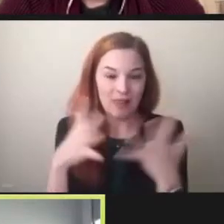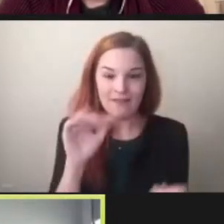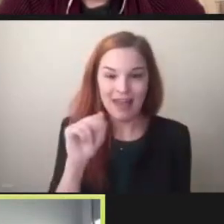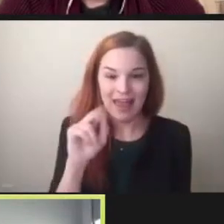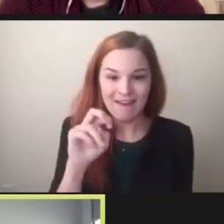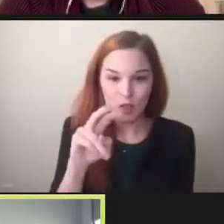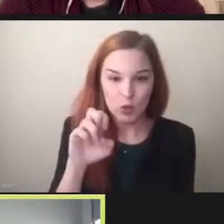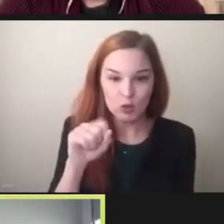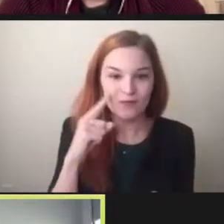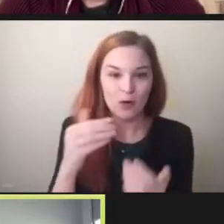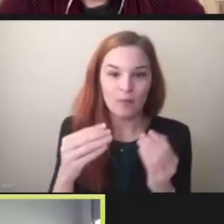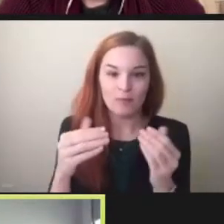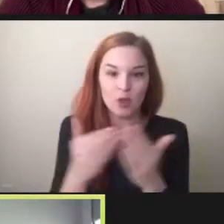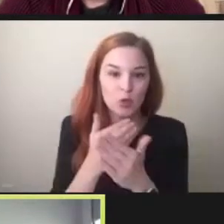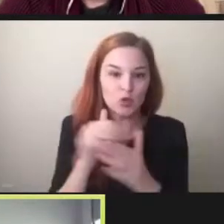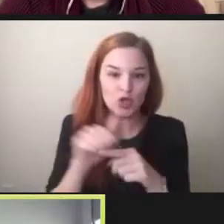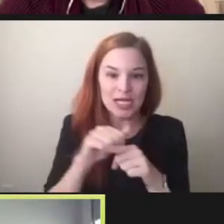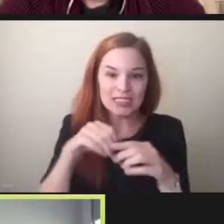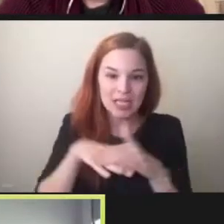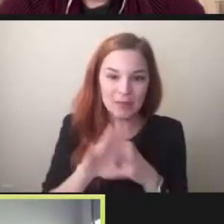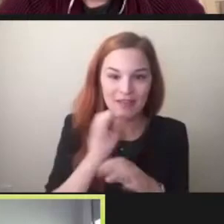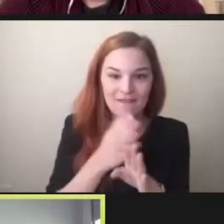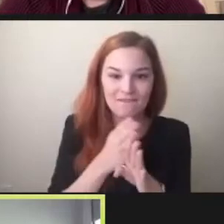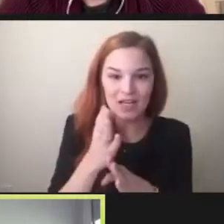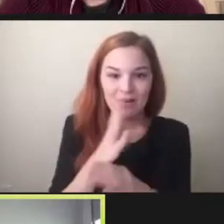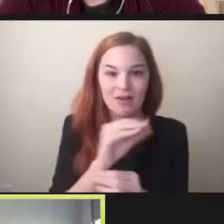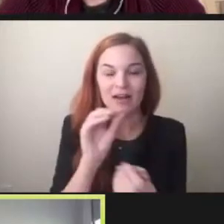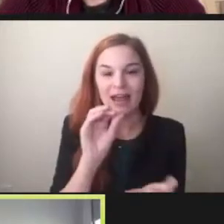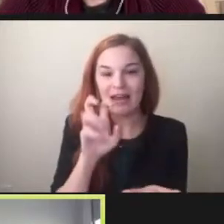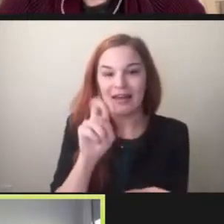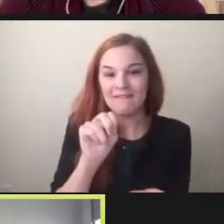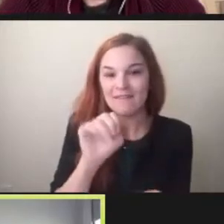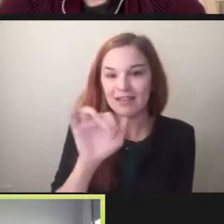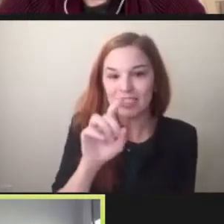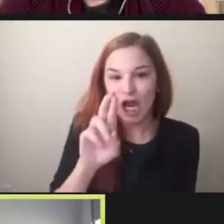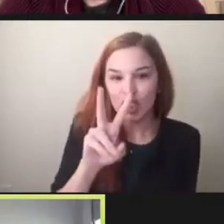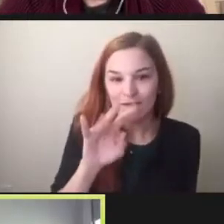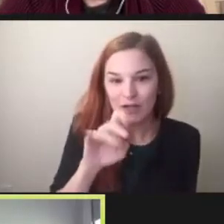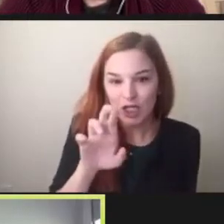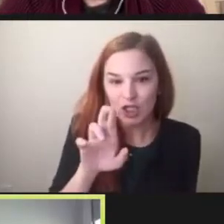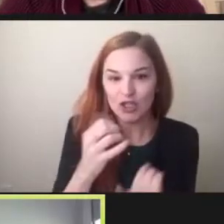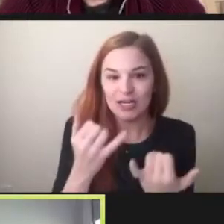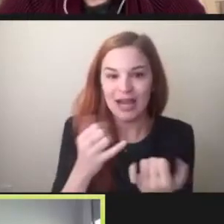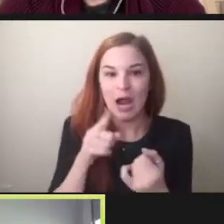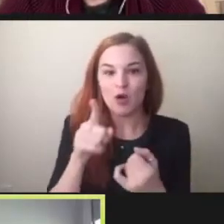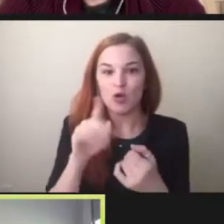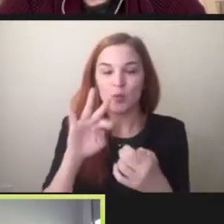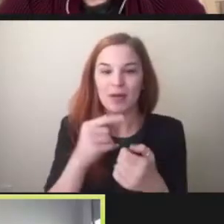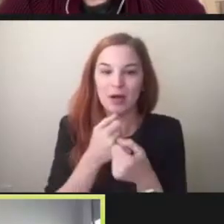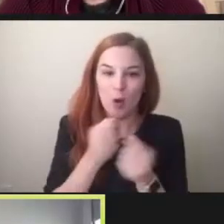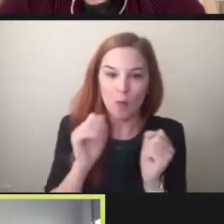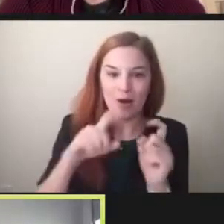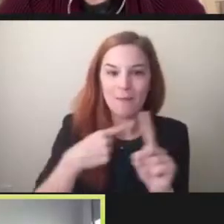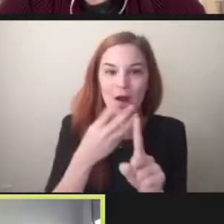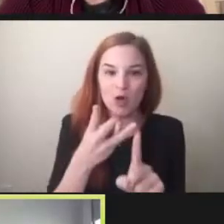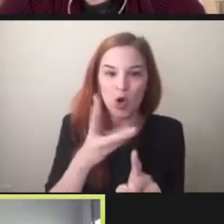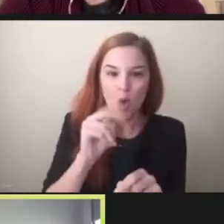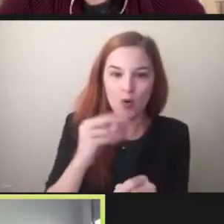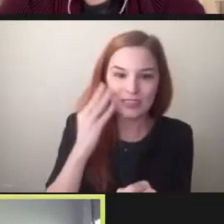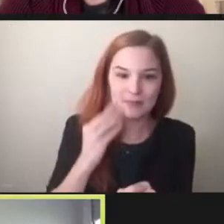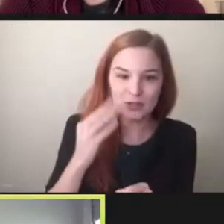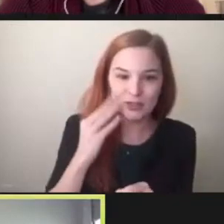is so powerful, and it opens up a lot of avenues for new trainees coming into the field. And even Dr.